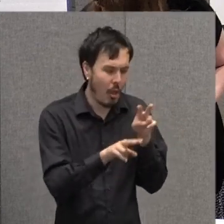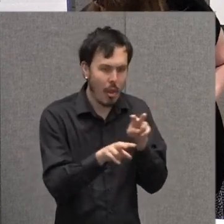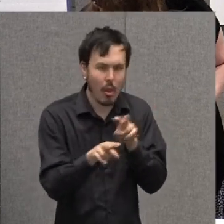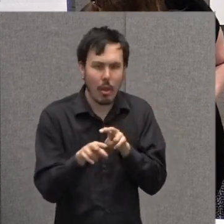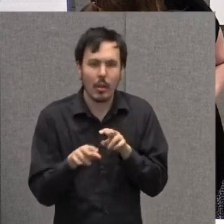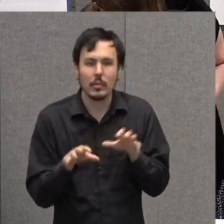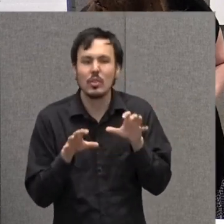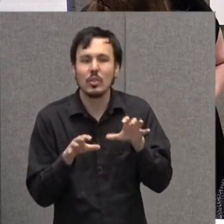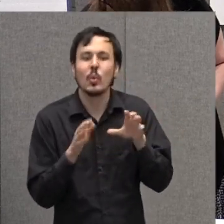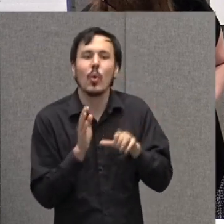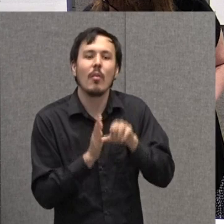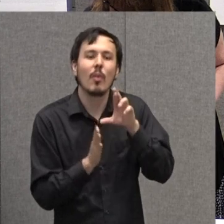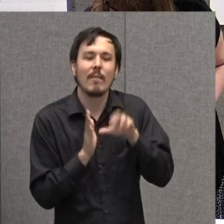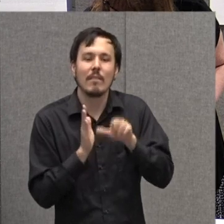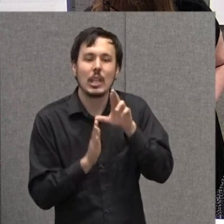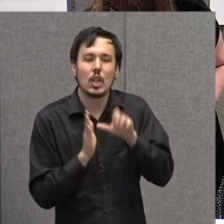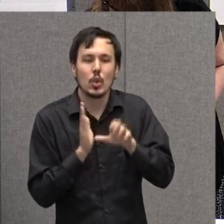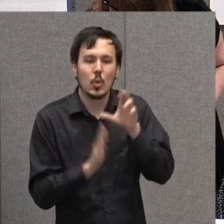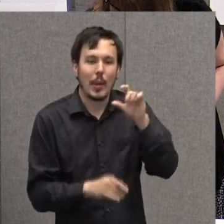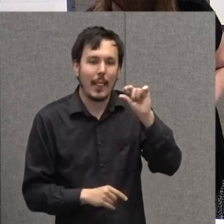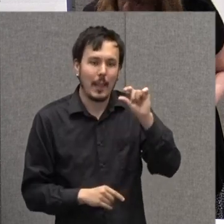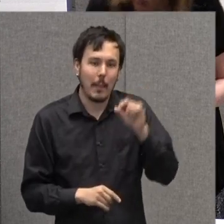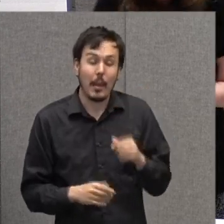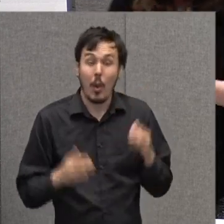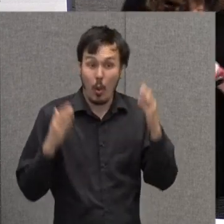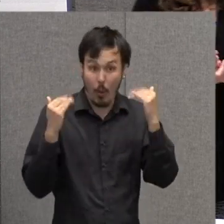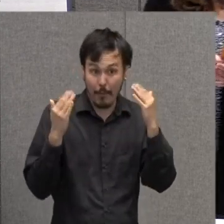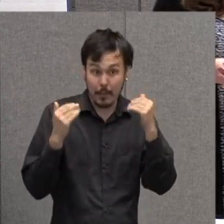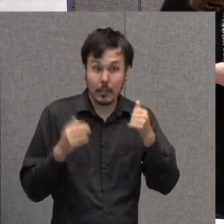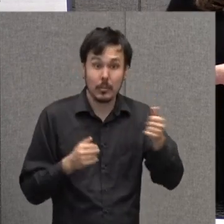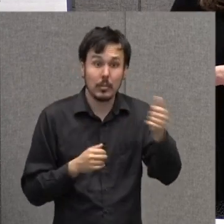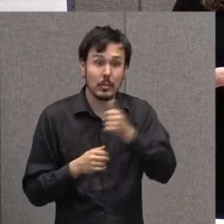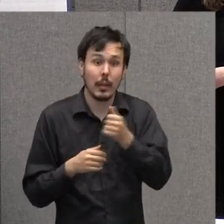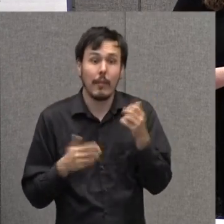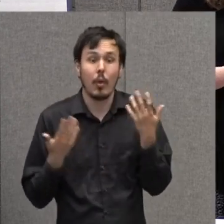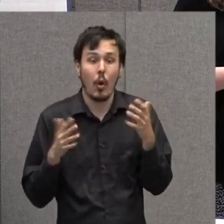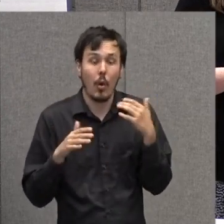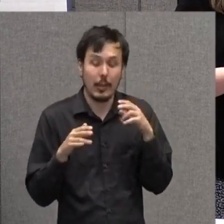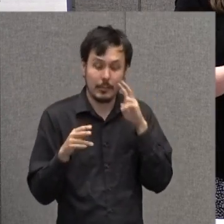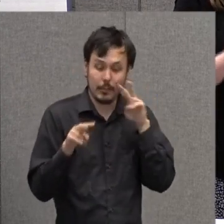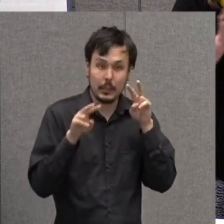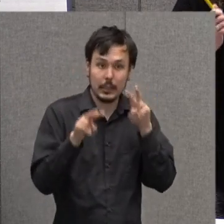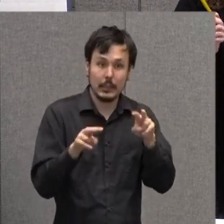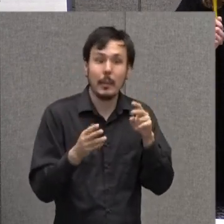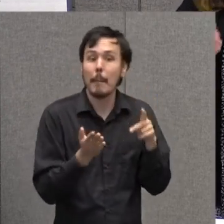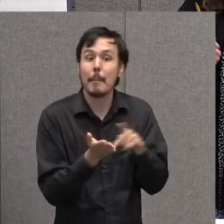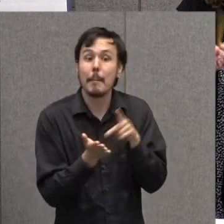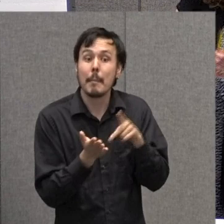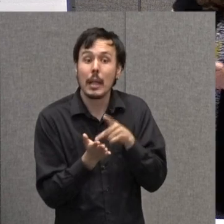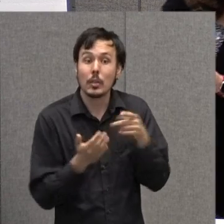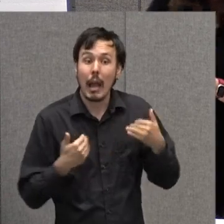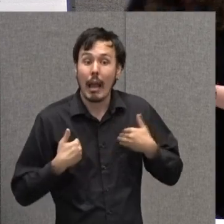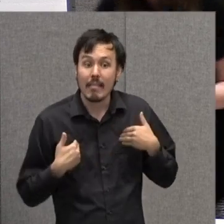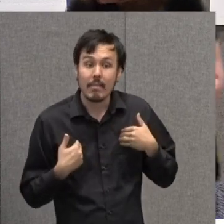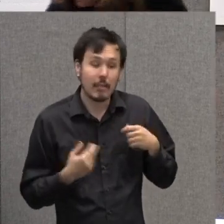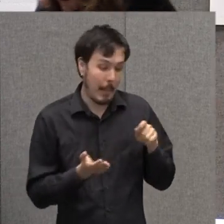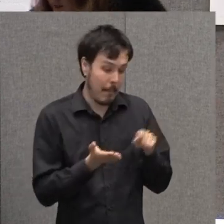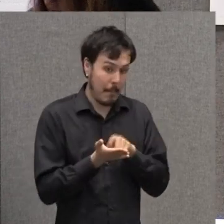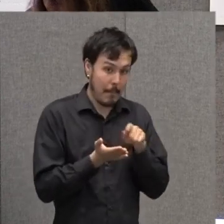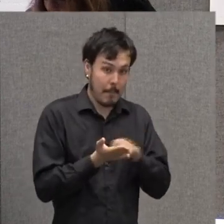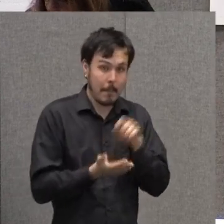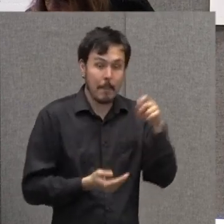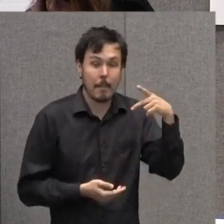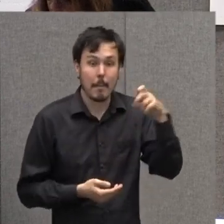let's do a little bit of review. So I'm hoping you may have access to pencils or a pen. You could use a pen for